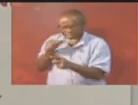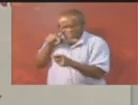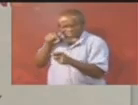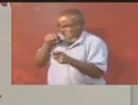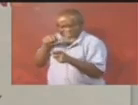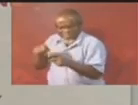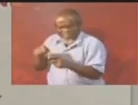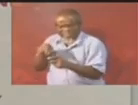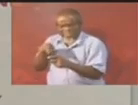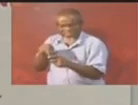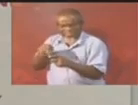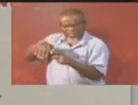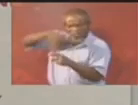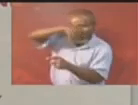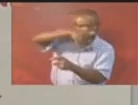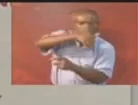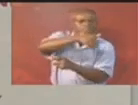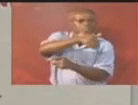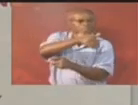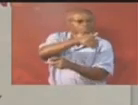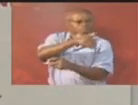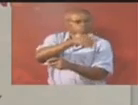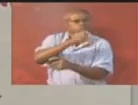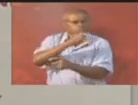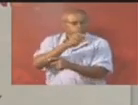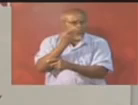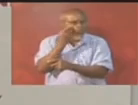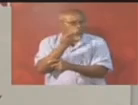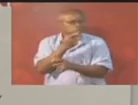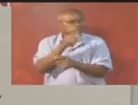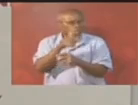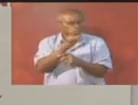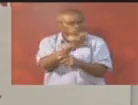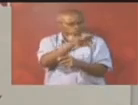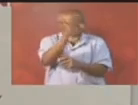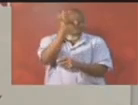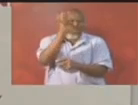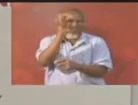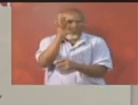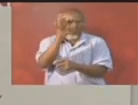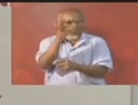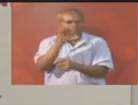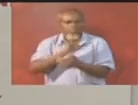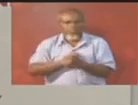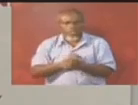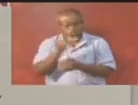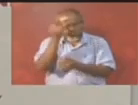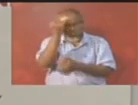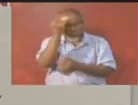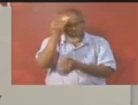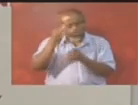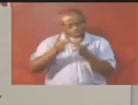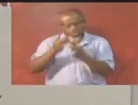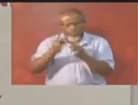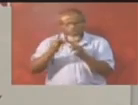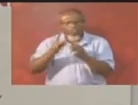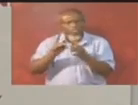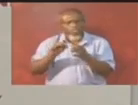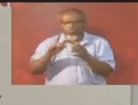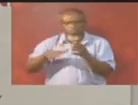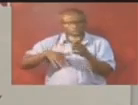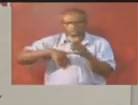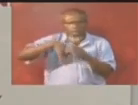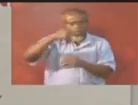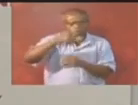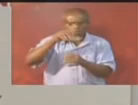happened. Now, we have on several occasions at this press conference gone through the mechanisms that we would like to suggest